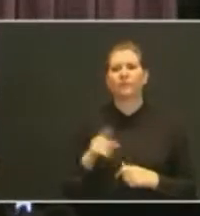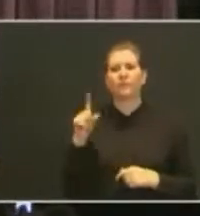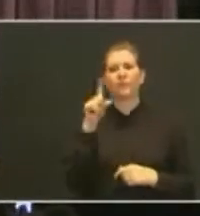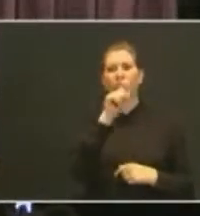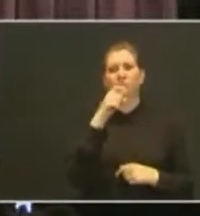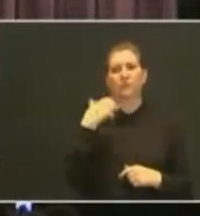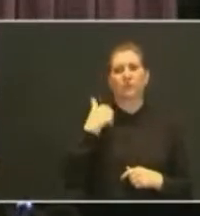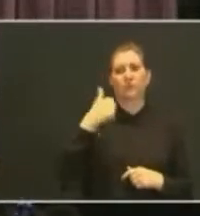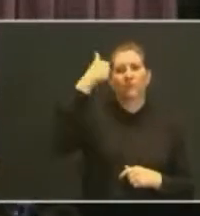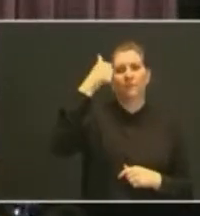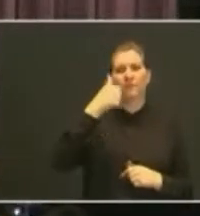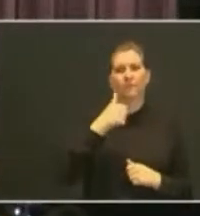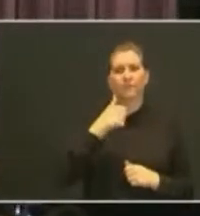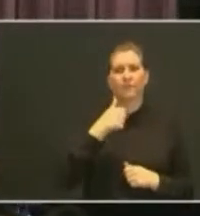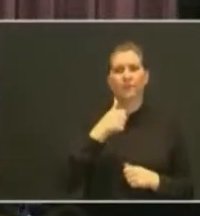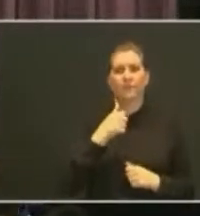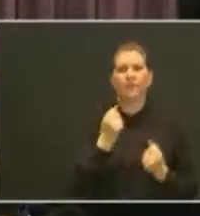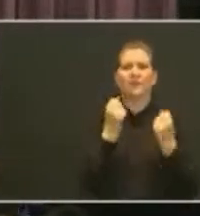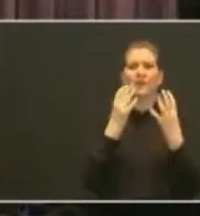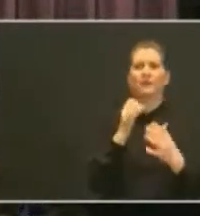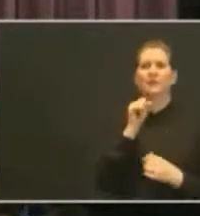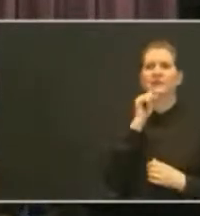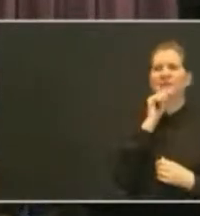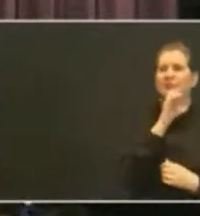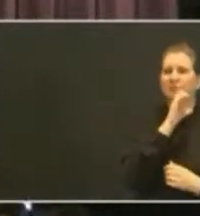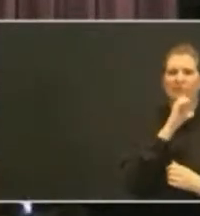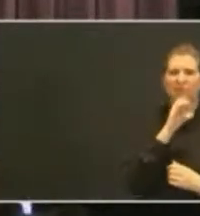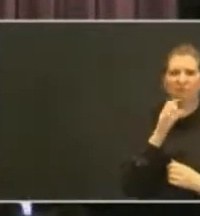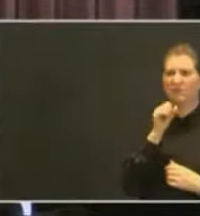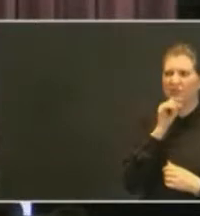who don't have internet, who are using the phone line to make their